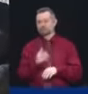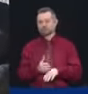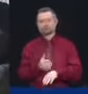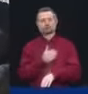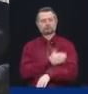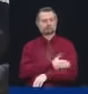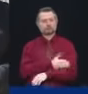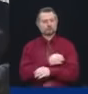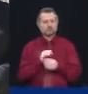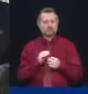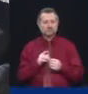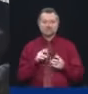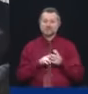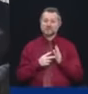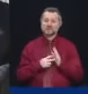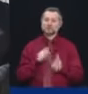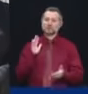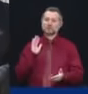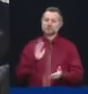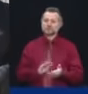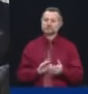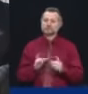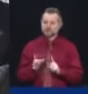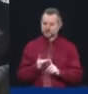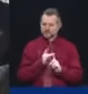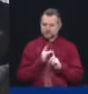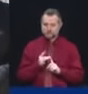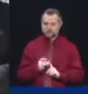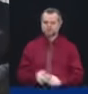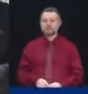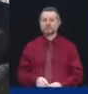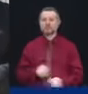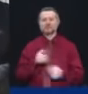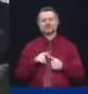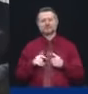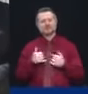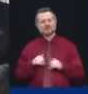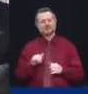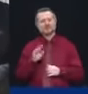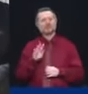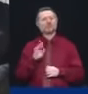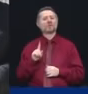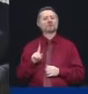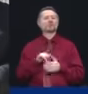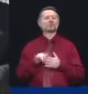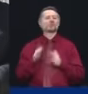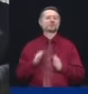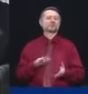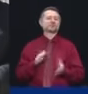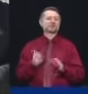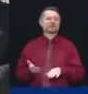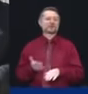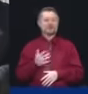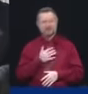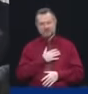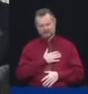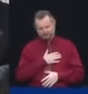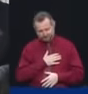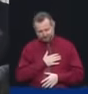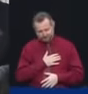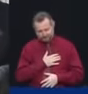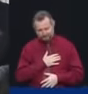reducing the positivity rate of COVID. But the fact that 41 New Yorkers passed away also makes